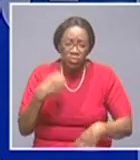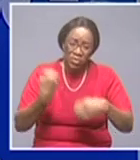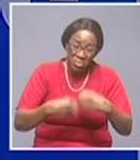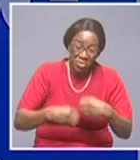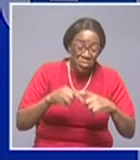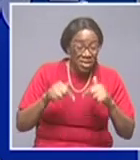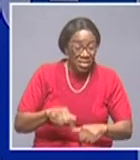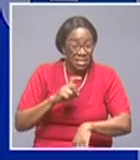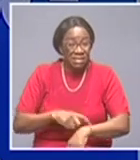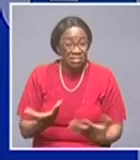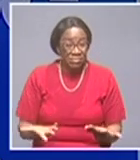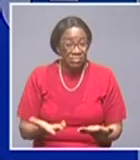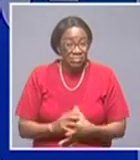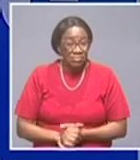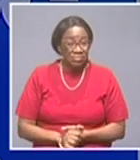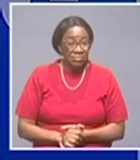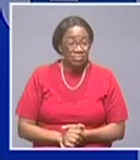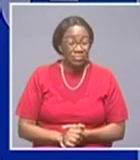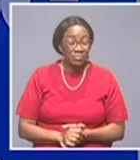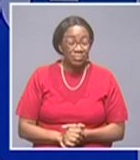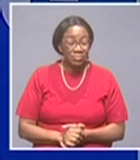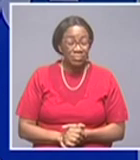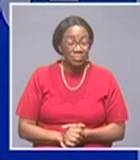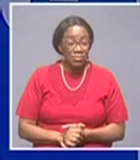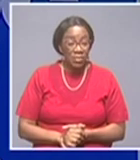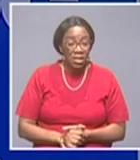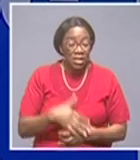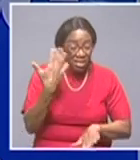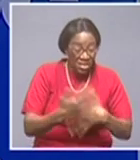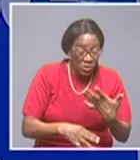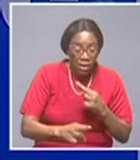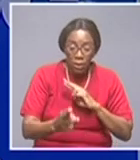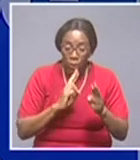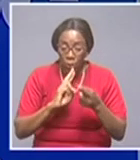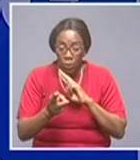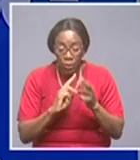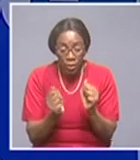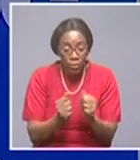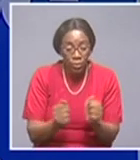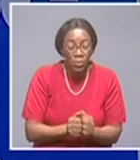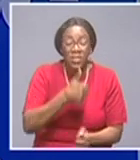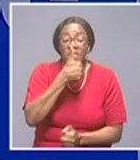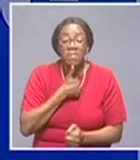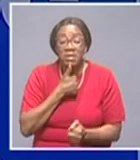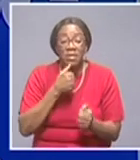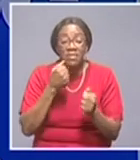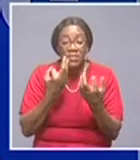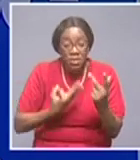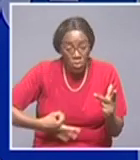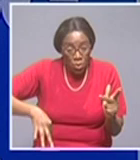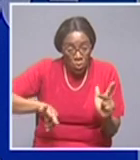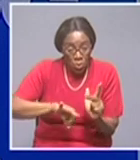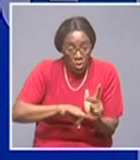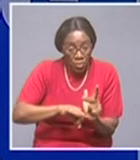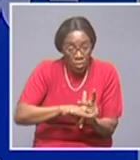NSA engaged private farm owners in this particular regard? How is this going to fare out?